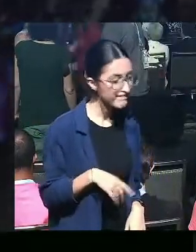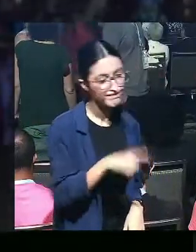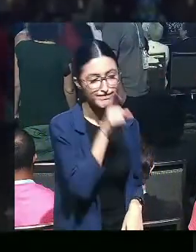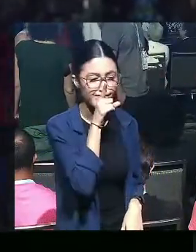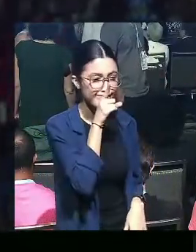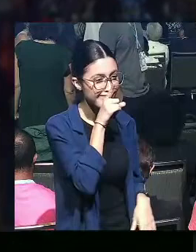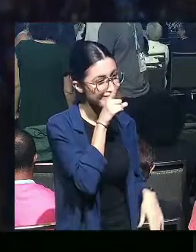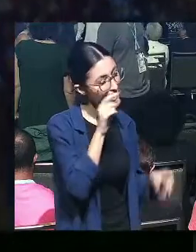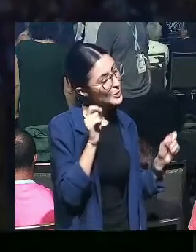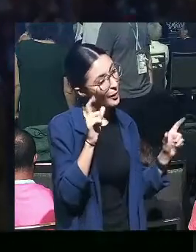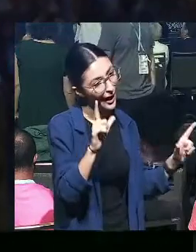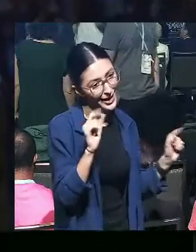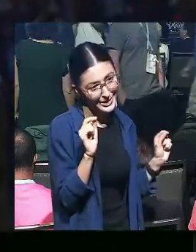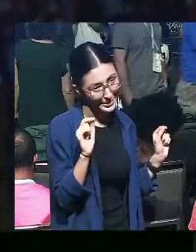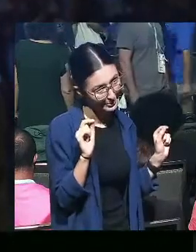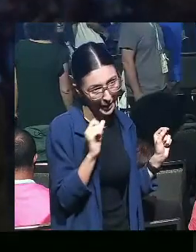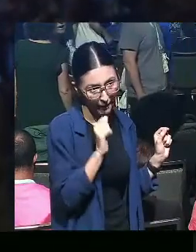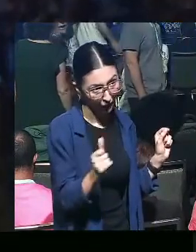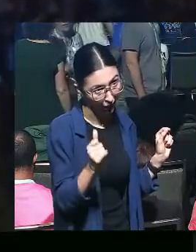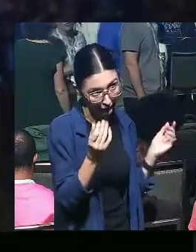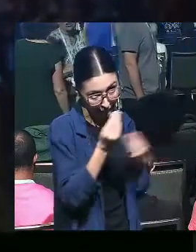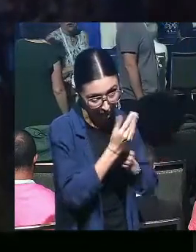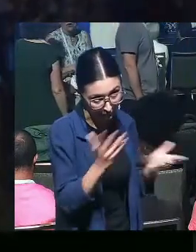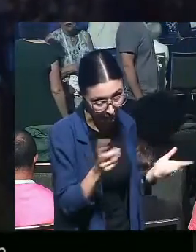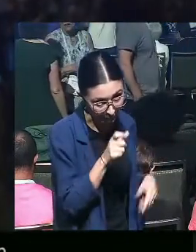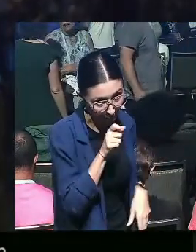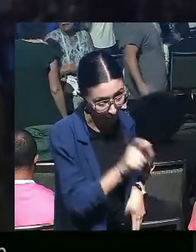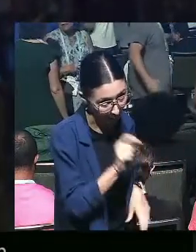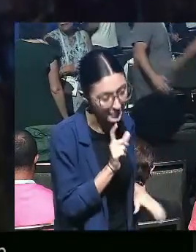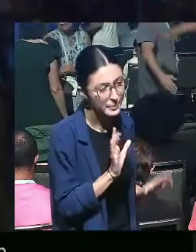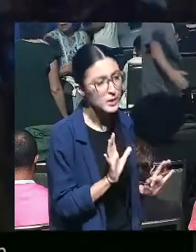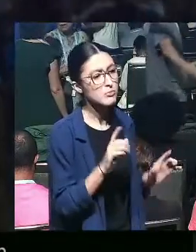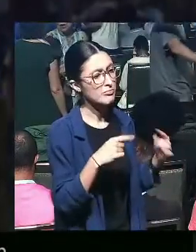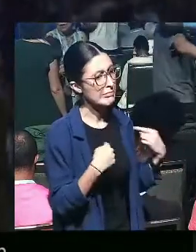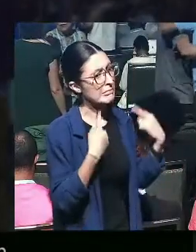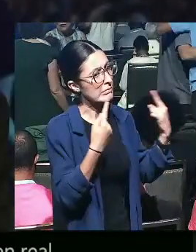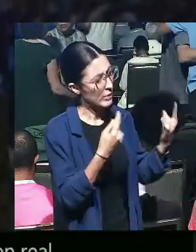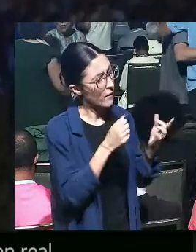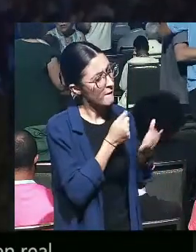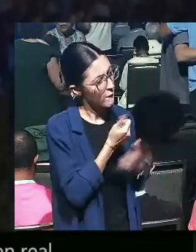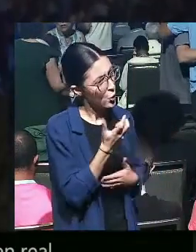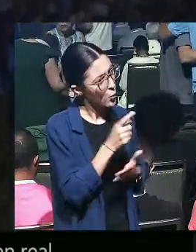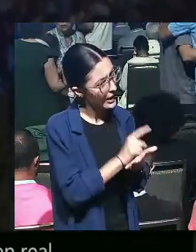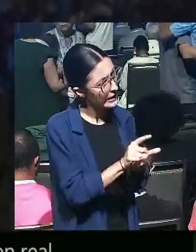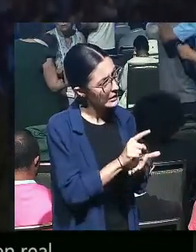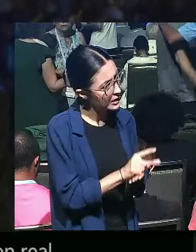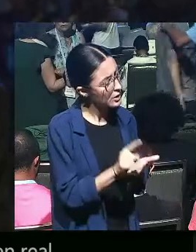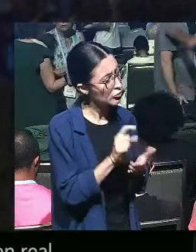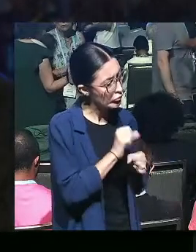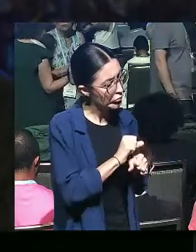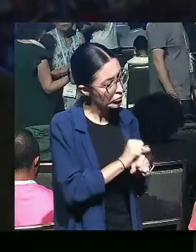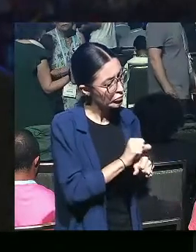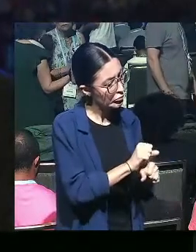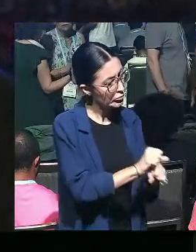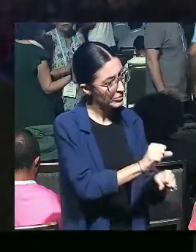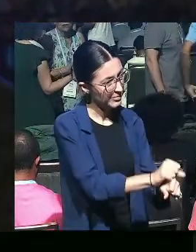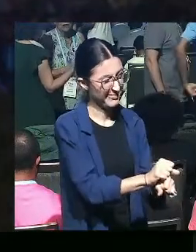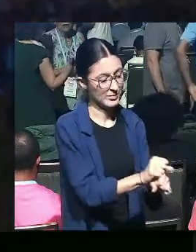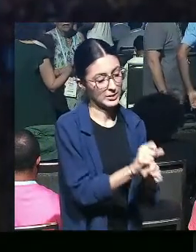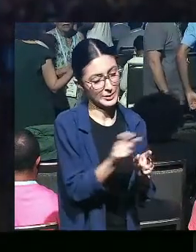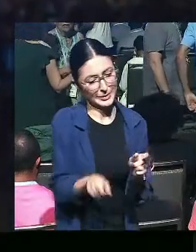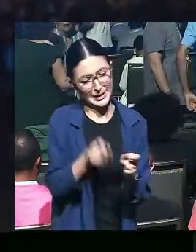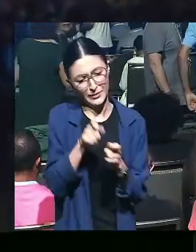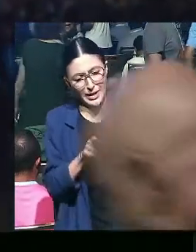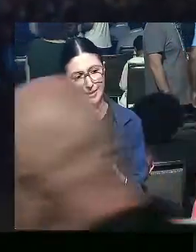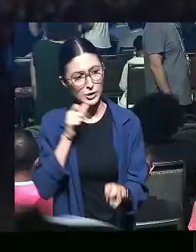it, but it's been worked on for a couple of weeks here, mostly yesterday for 24 hours, but